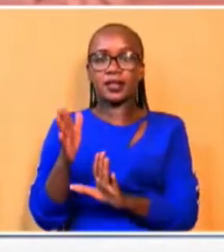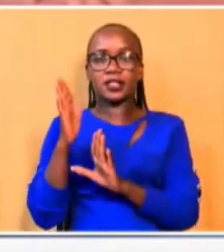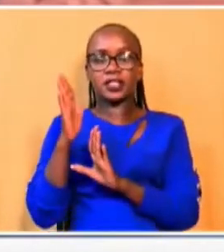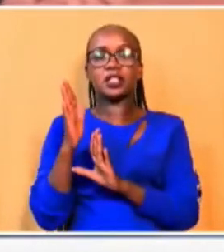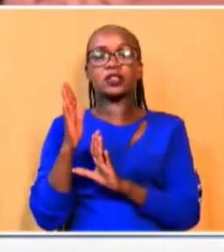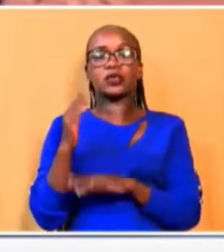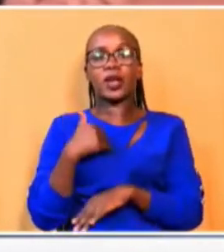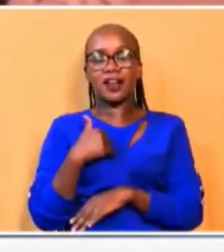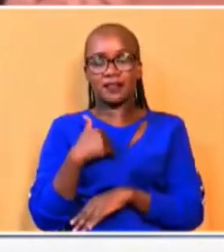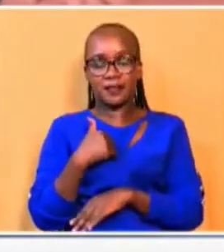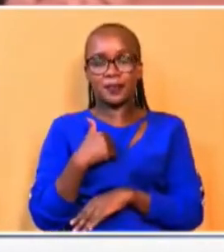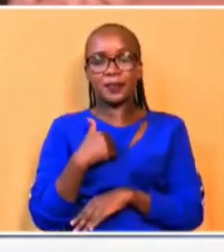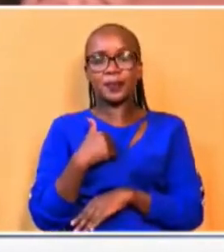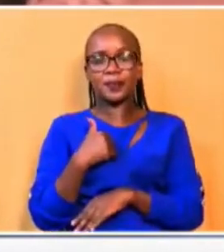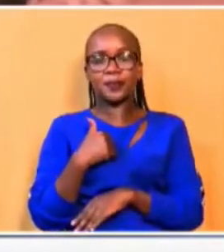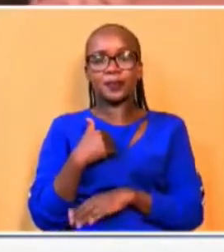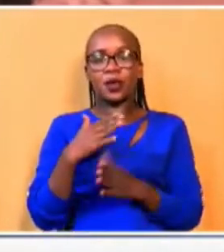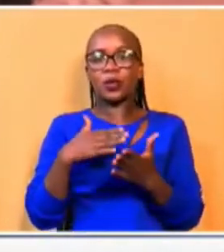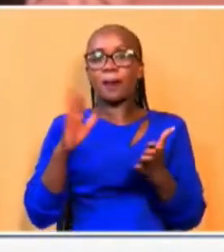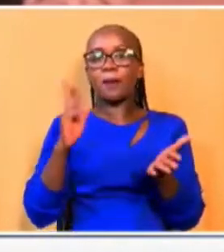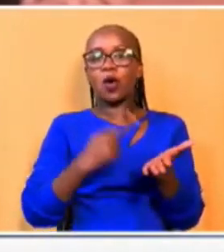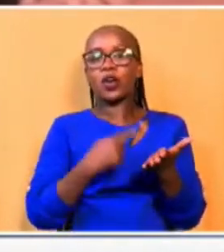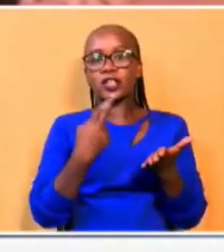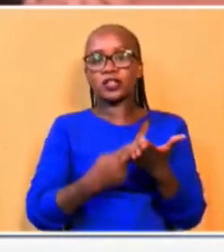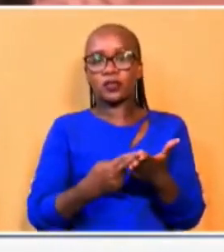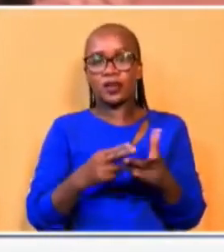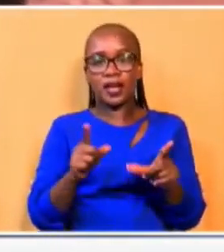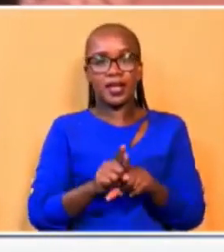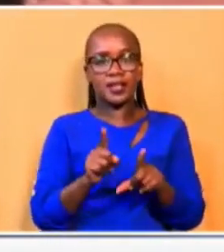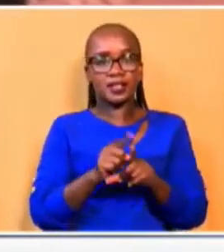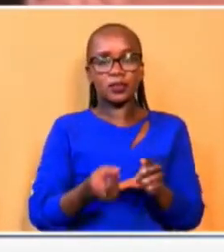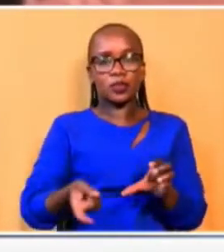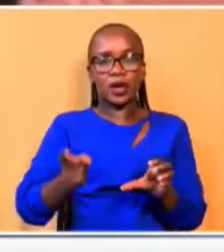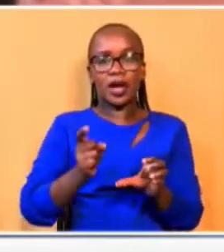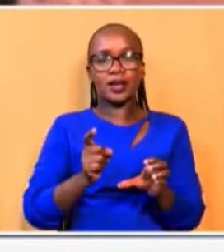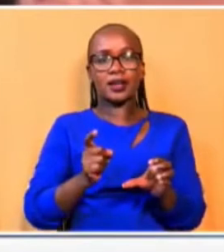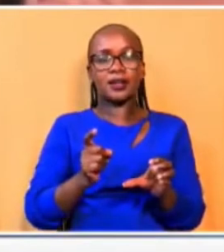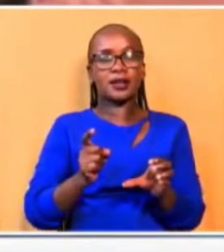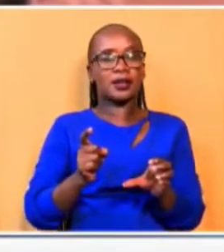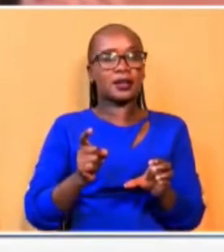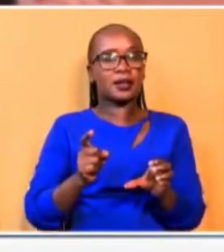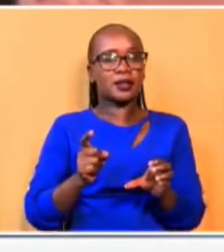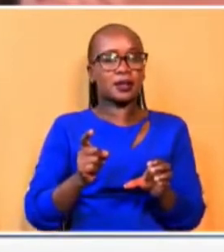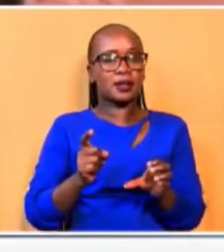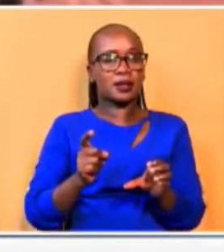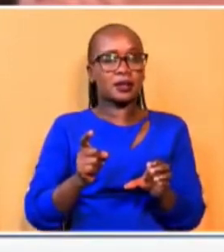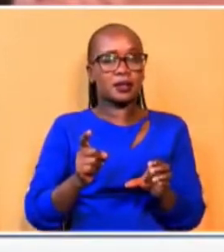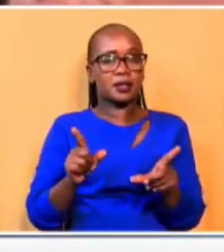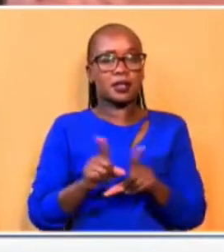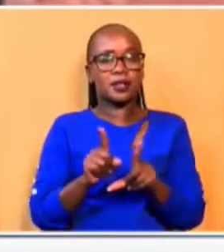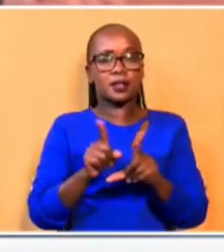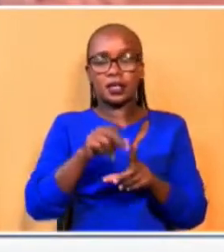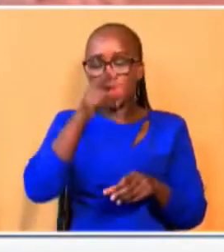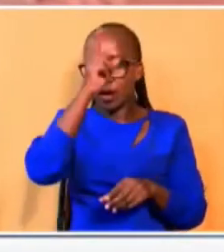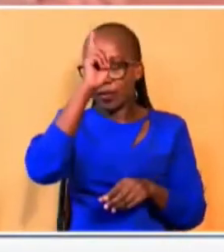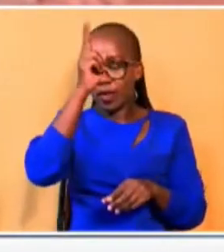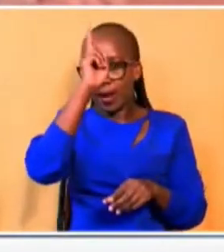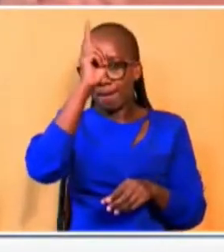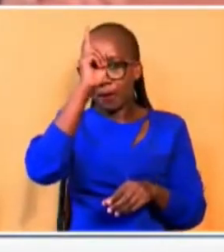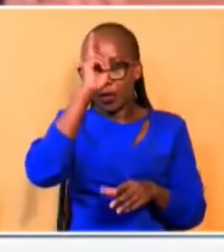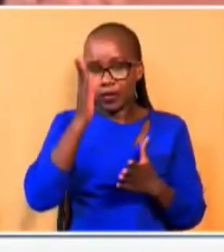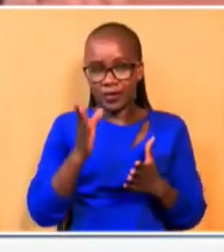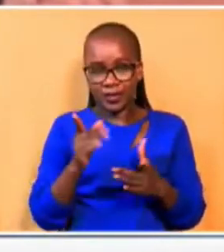arrangements we have made. We have more resources than we had in 2017. We have more personnel than we had. Our police population ratios